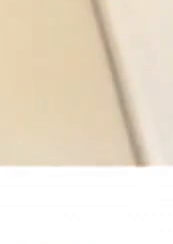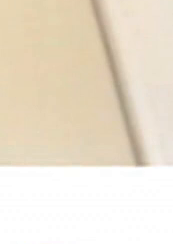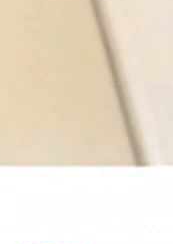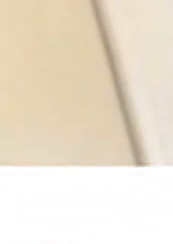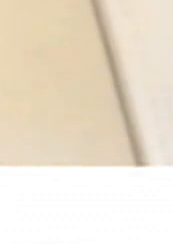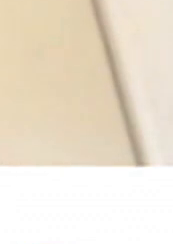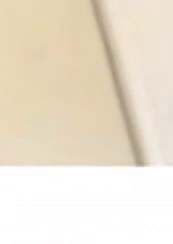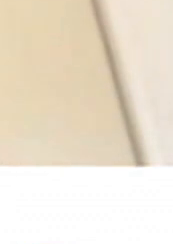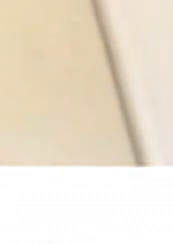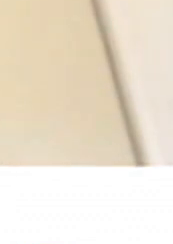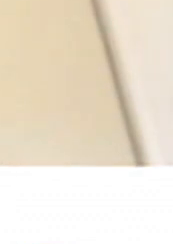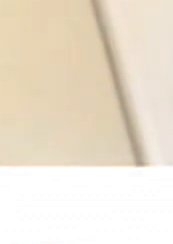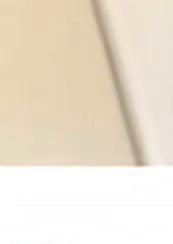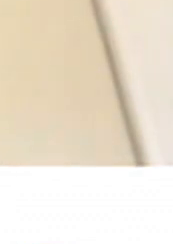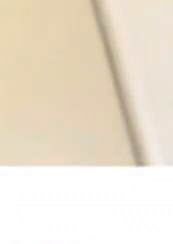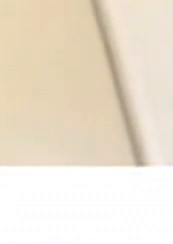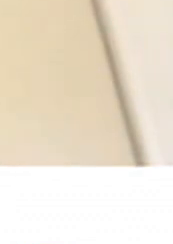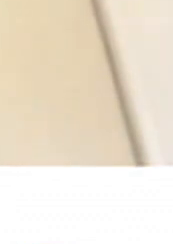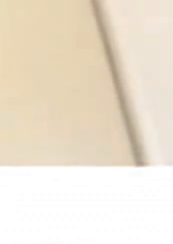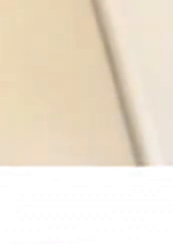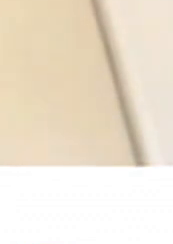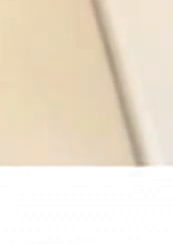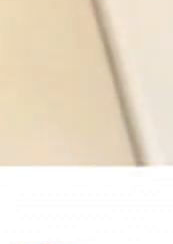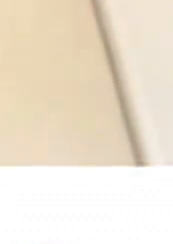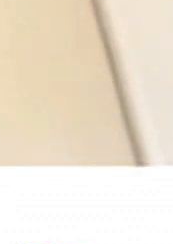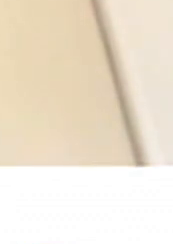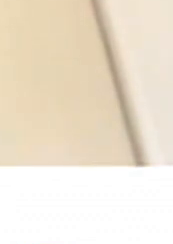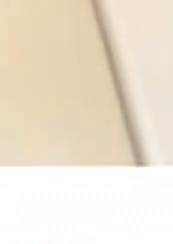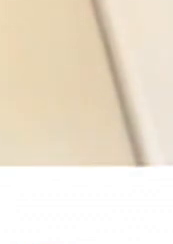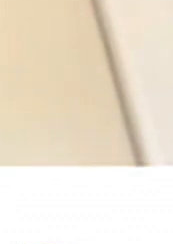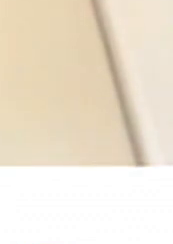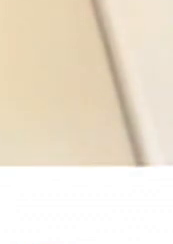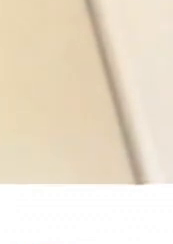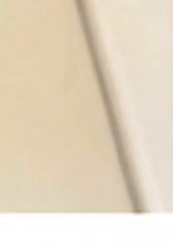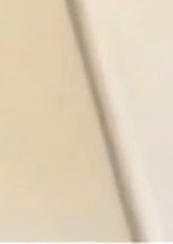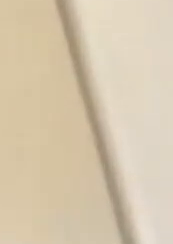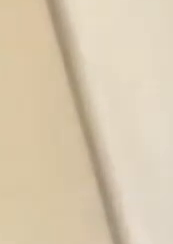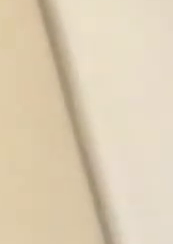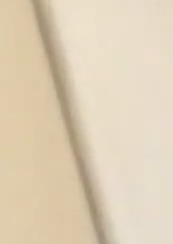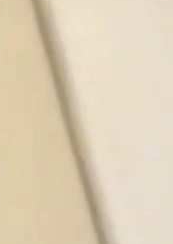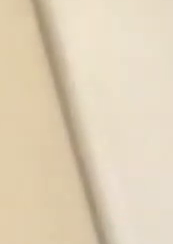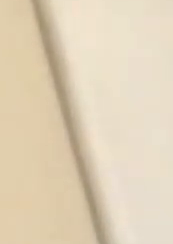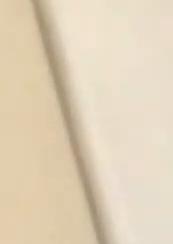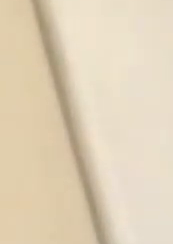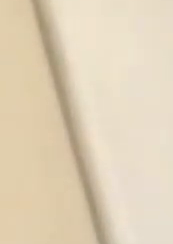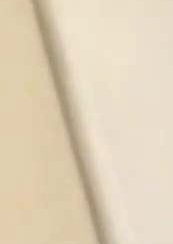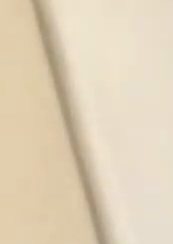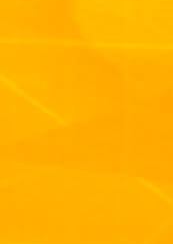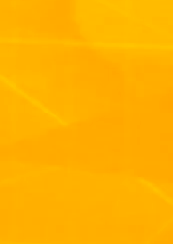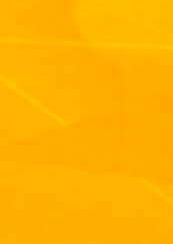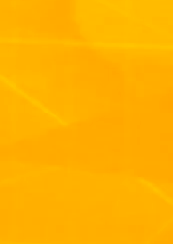before winter sets in. So it is advisable that we start vaccinating now. So speaking